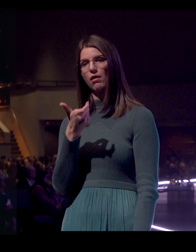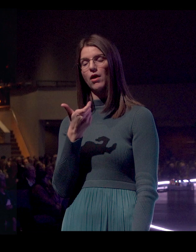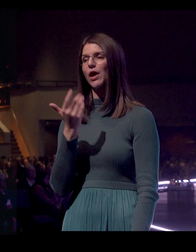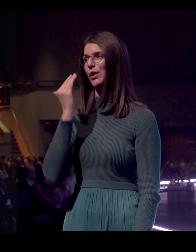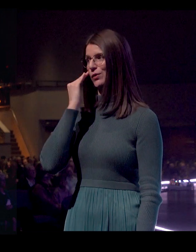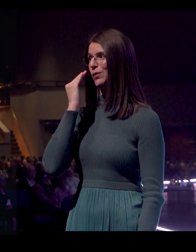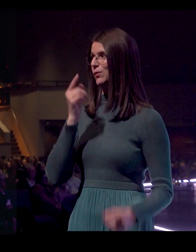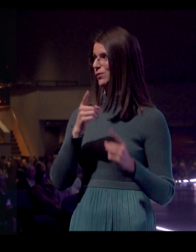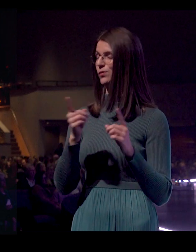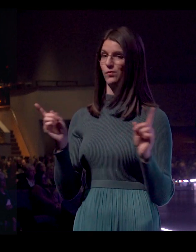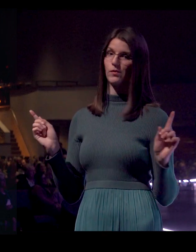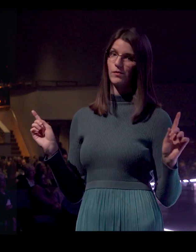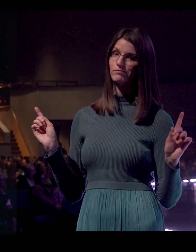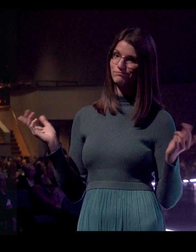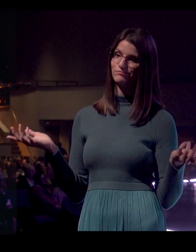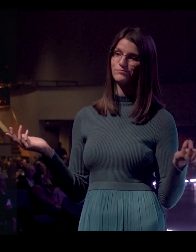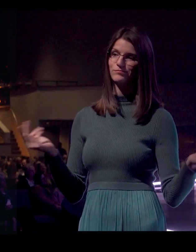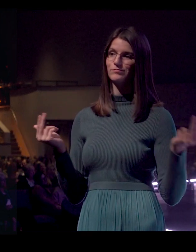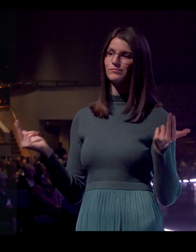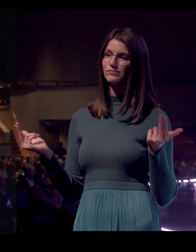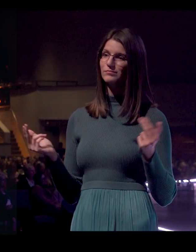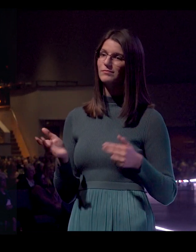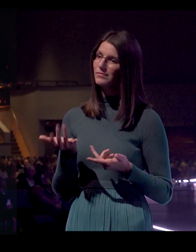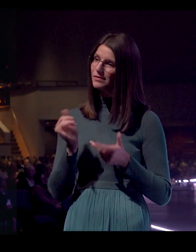that you're placing your worth or value somewhere.